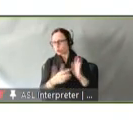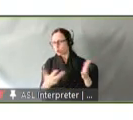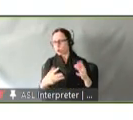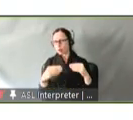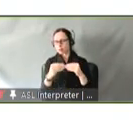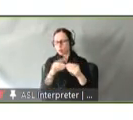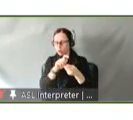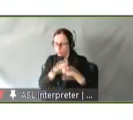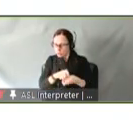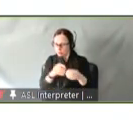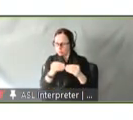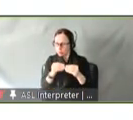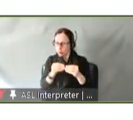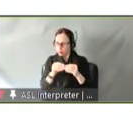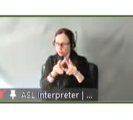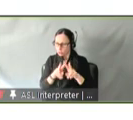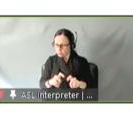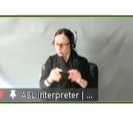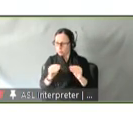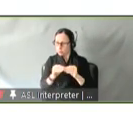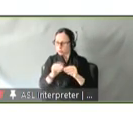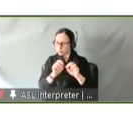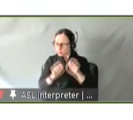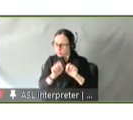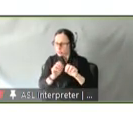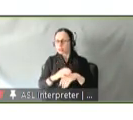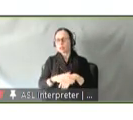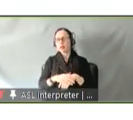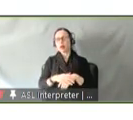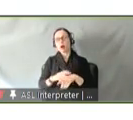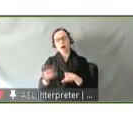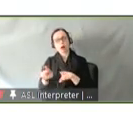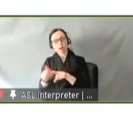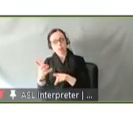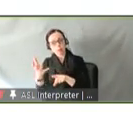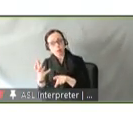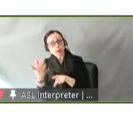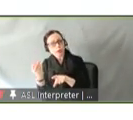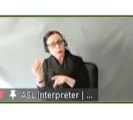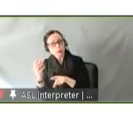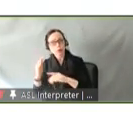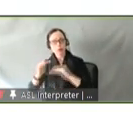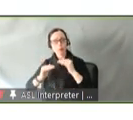refinement and evaluation. And in addition, we want to balance